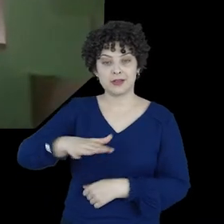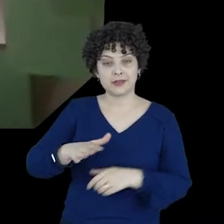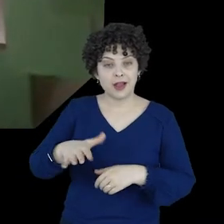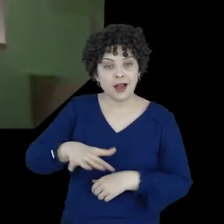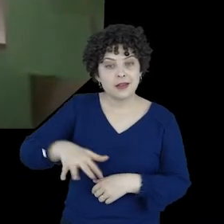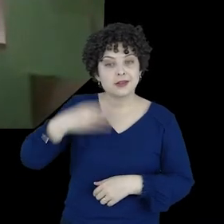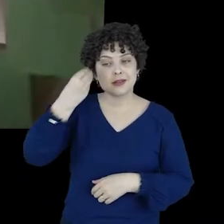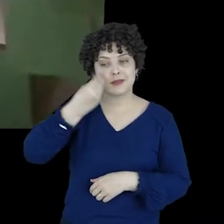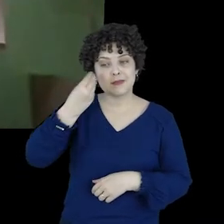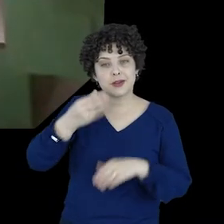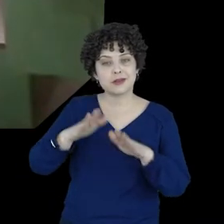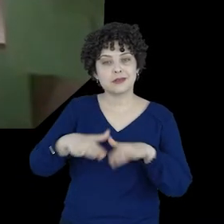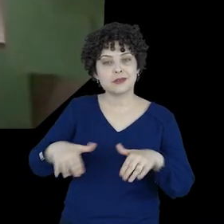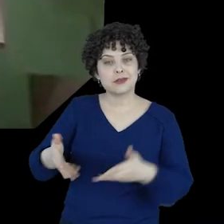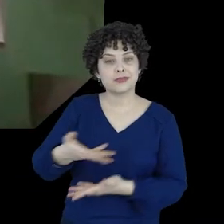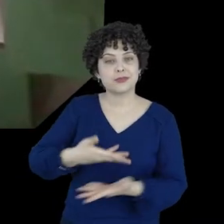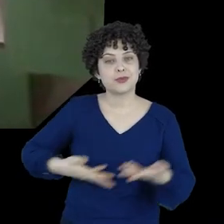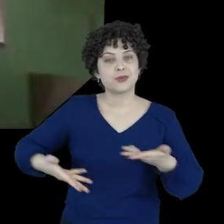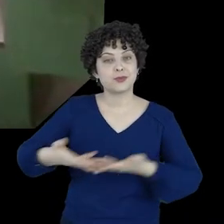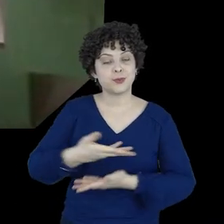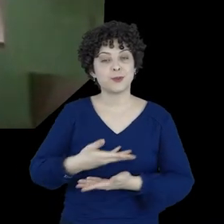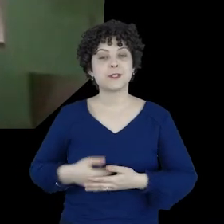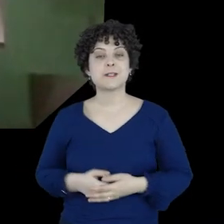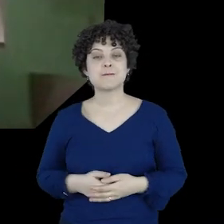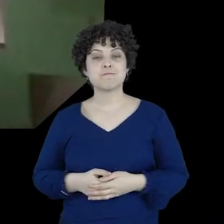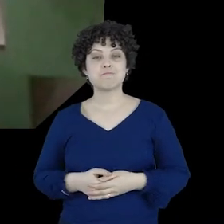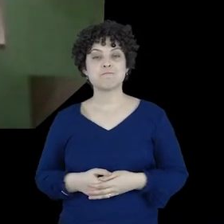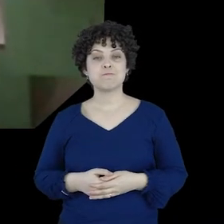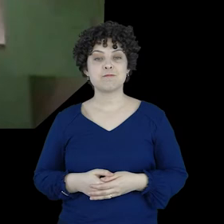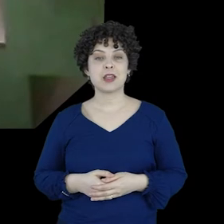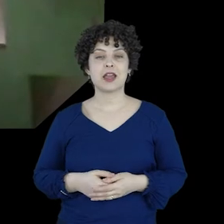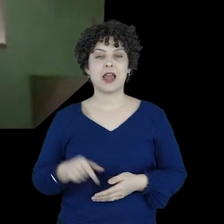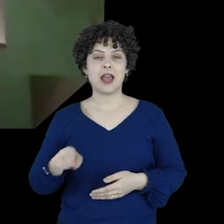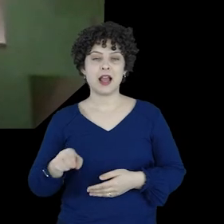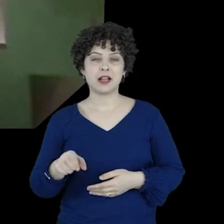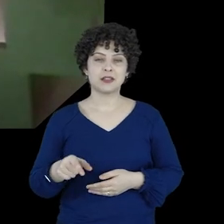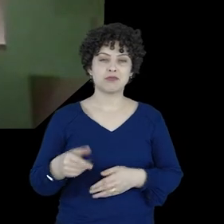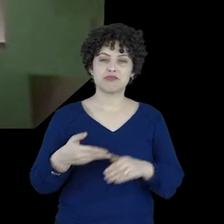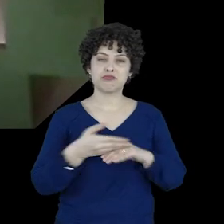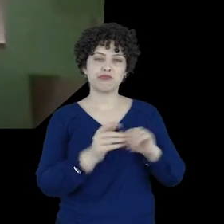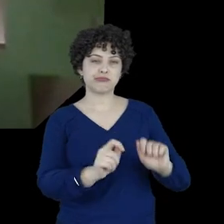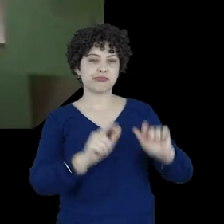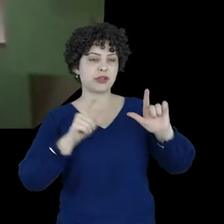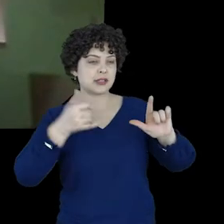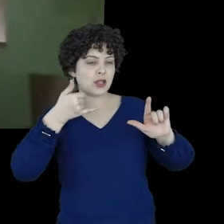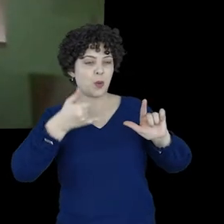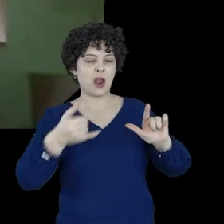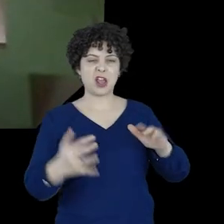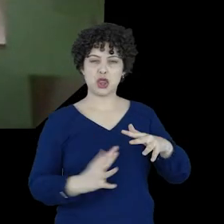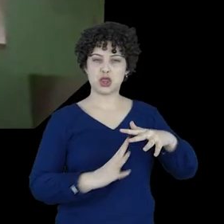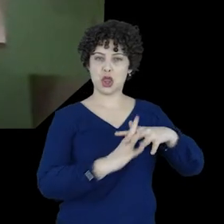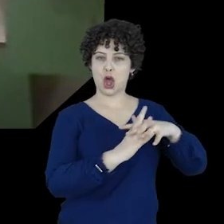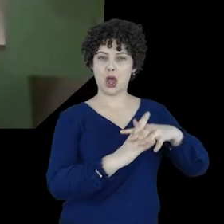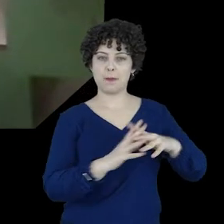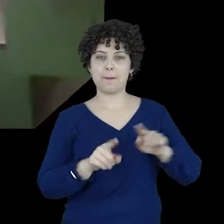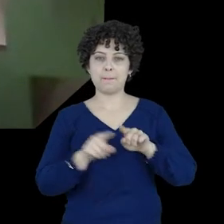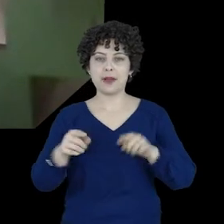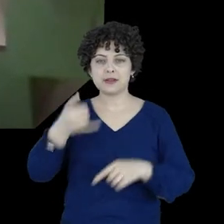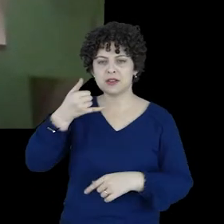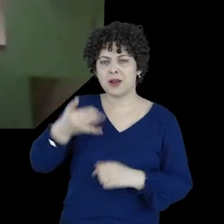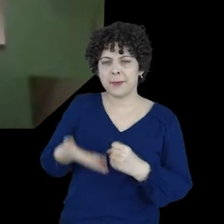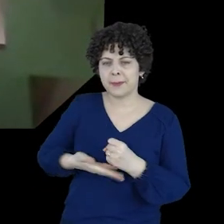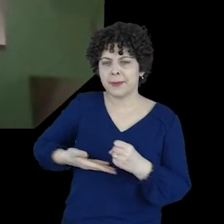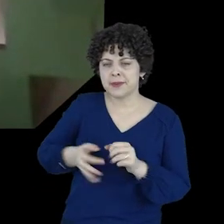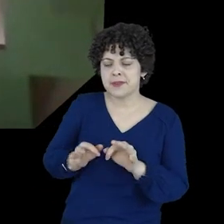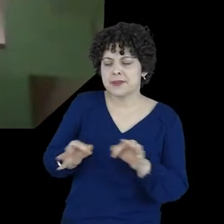and having had encounters with children, not because they have a high-end phone, but